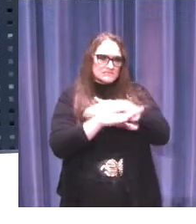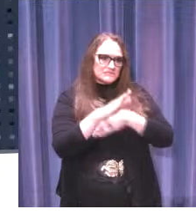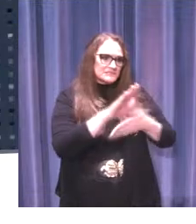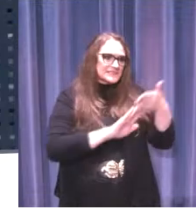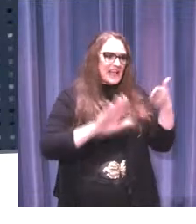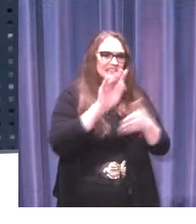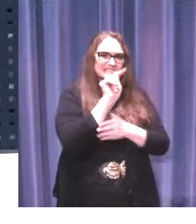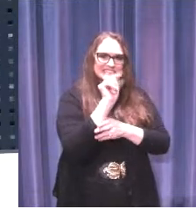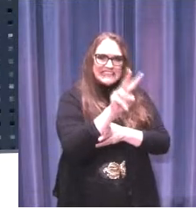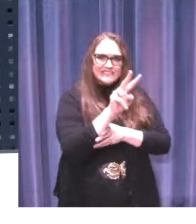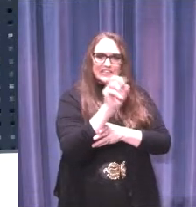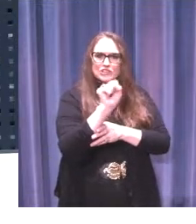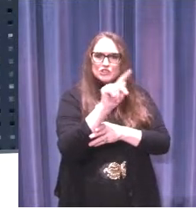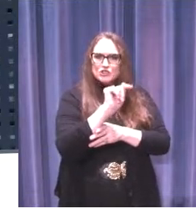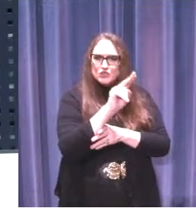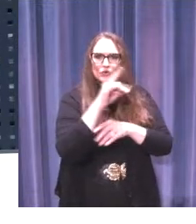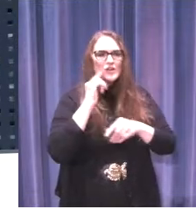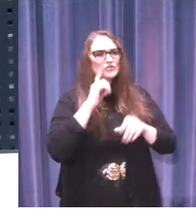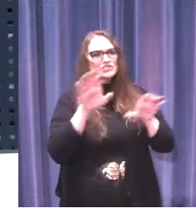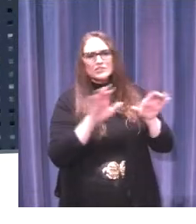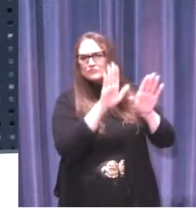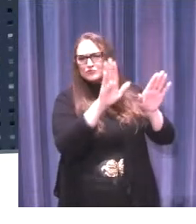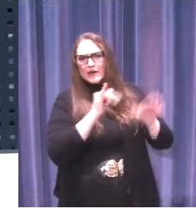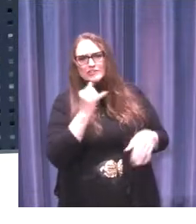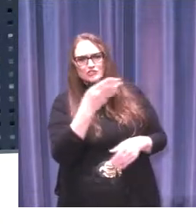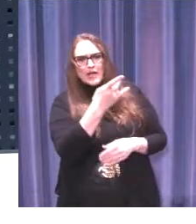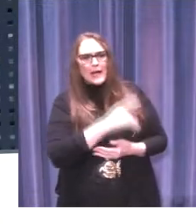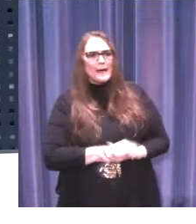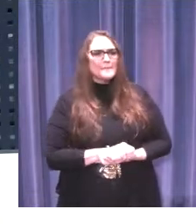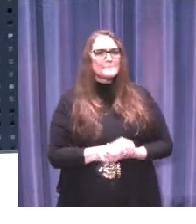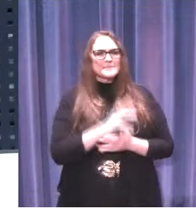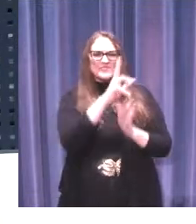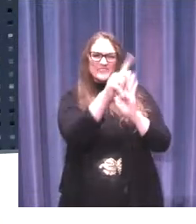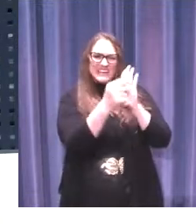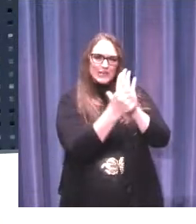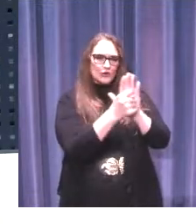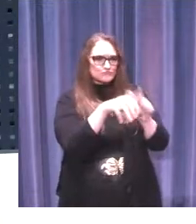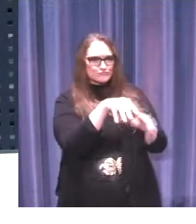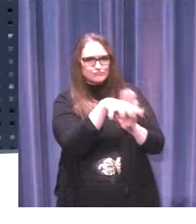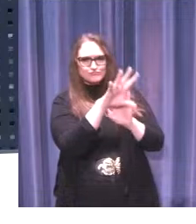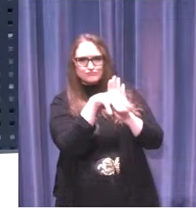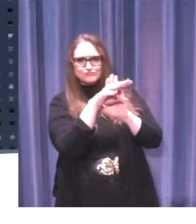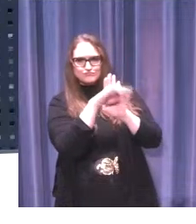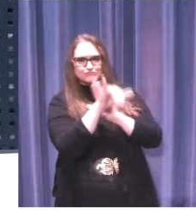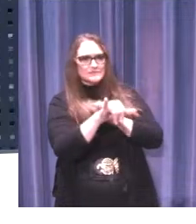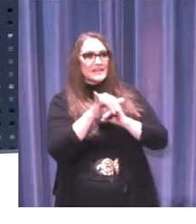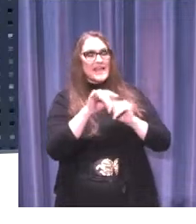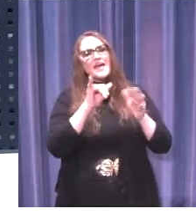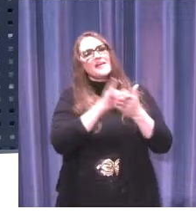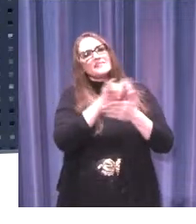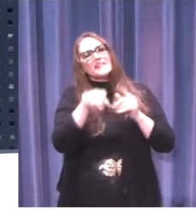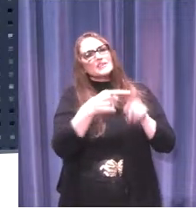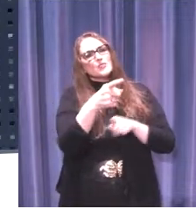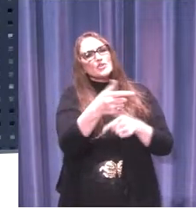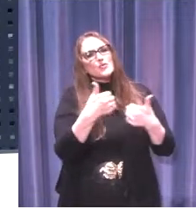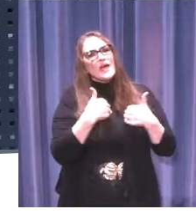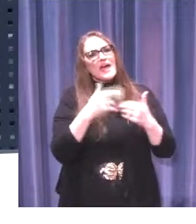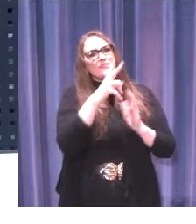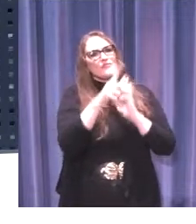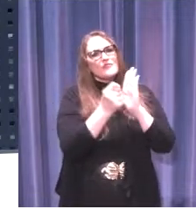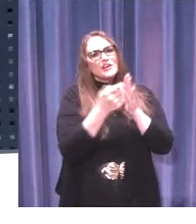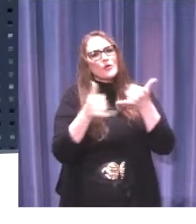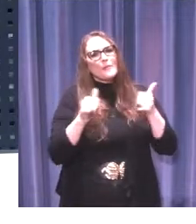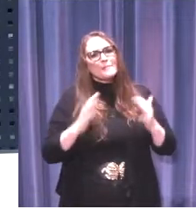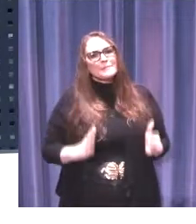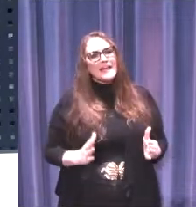television studio. She did a great job, had a videotape. This is when you had video